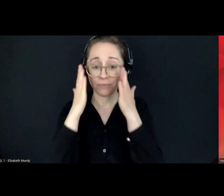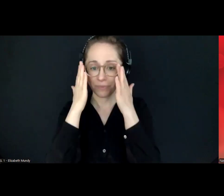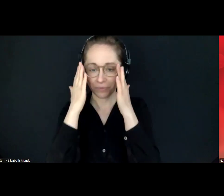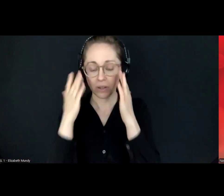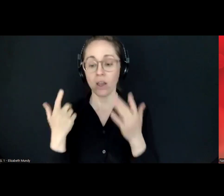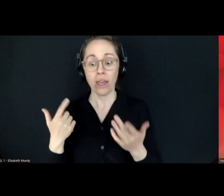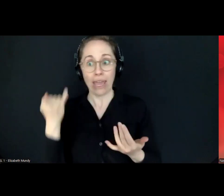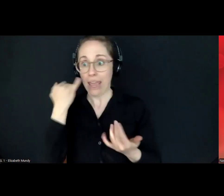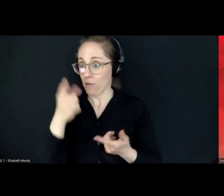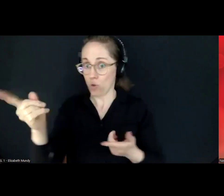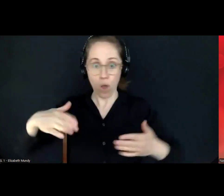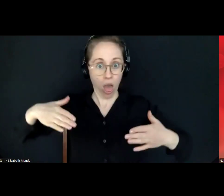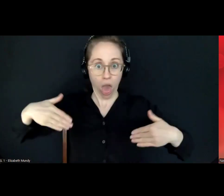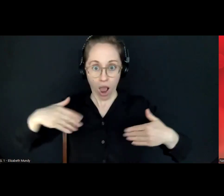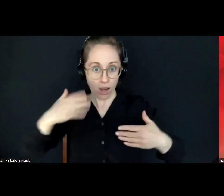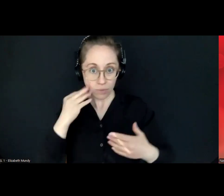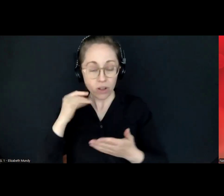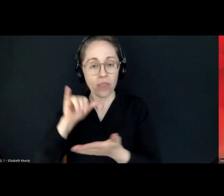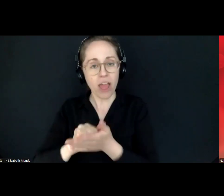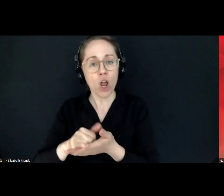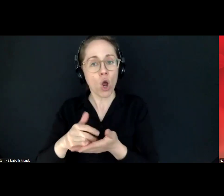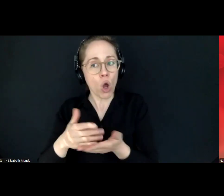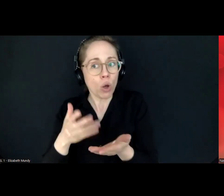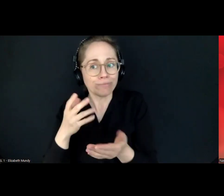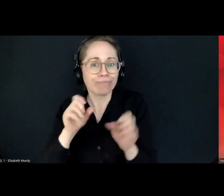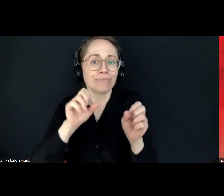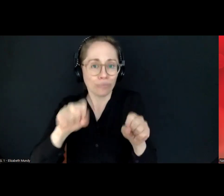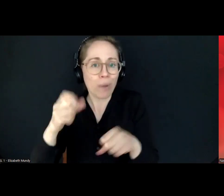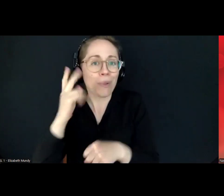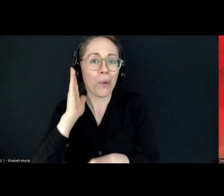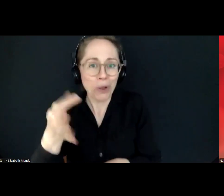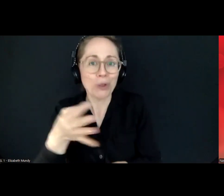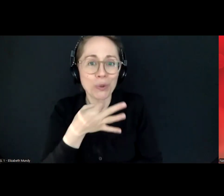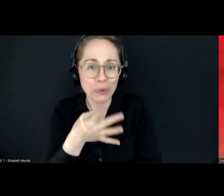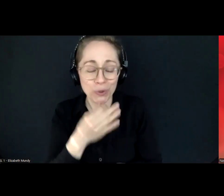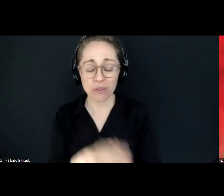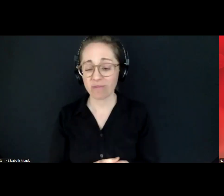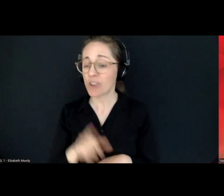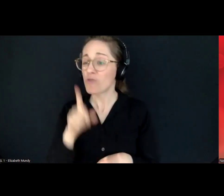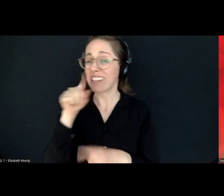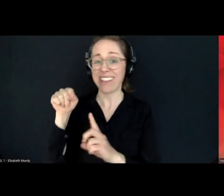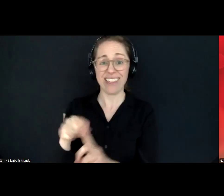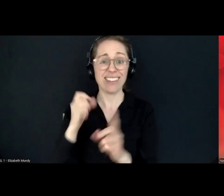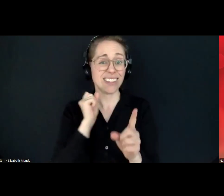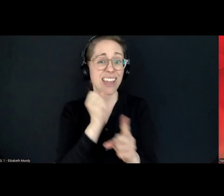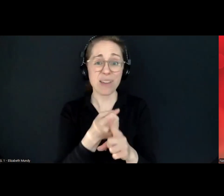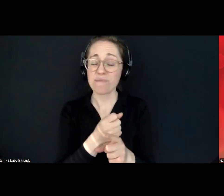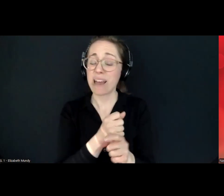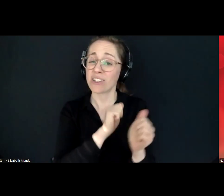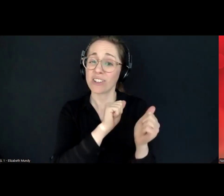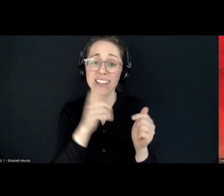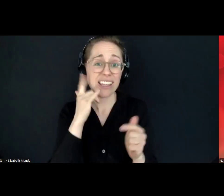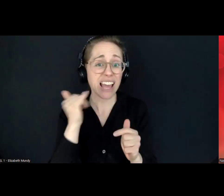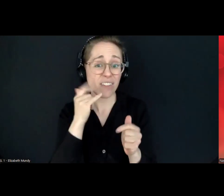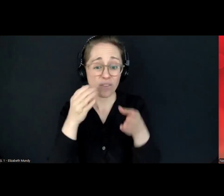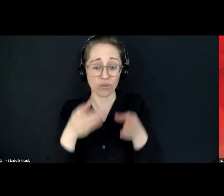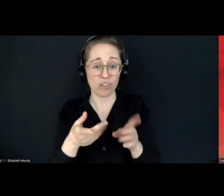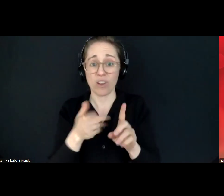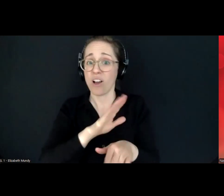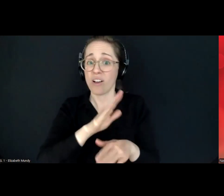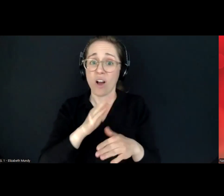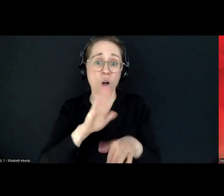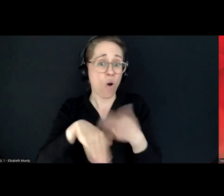the future. And this includes Californians of all ages, not just older adults. My